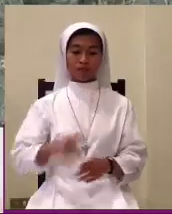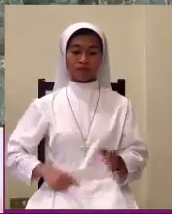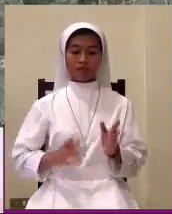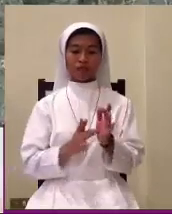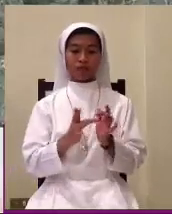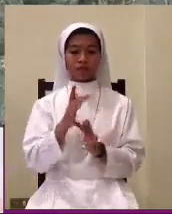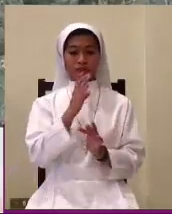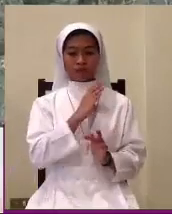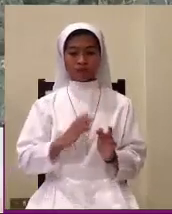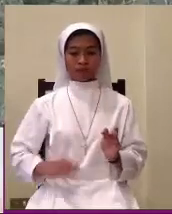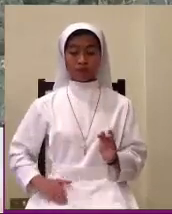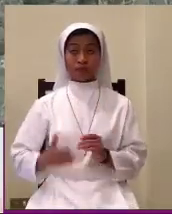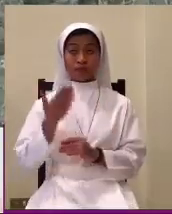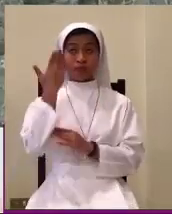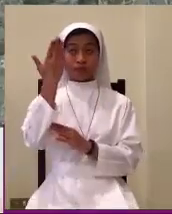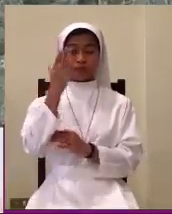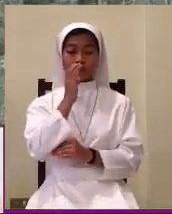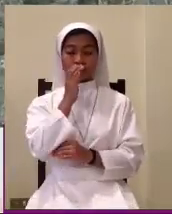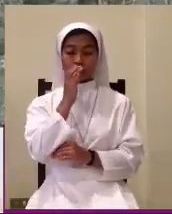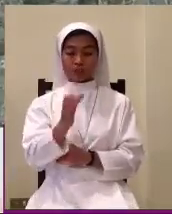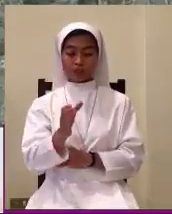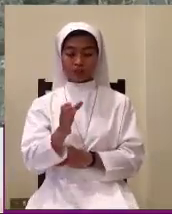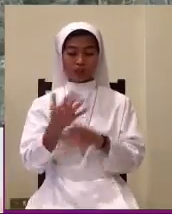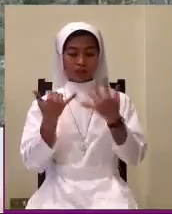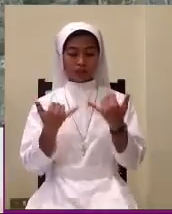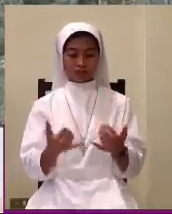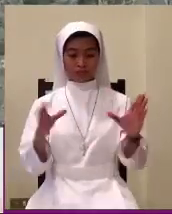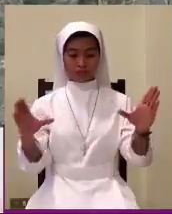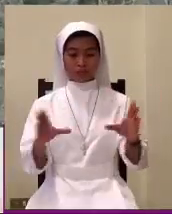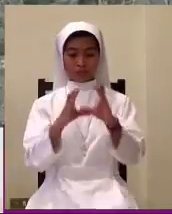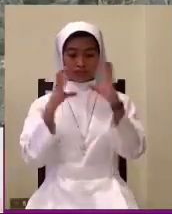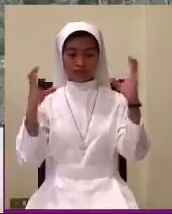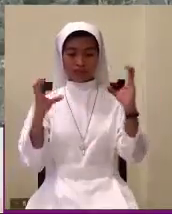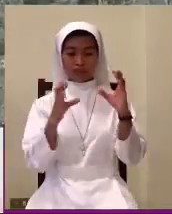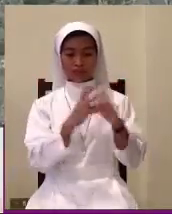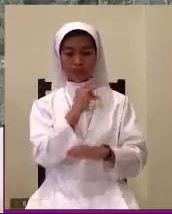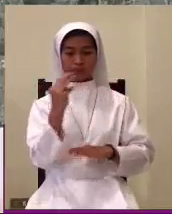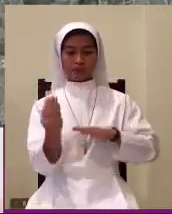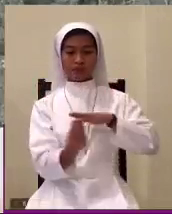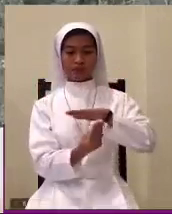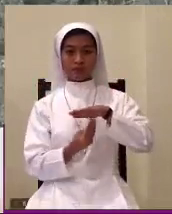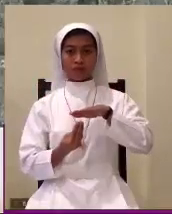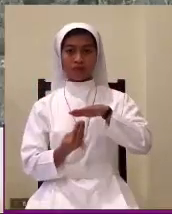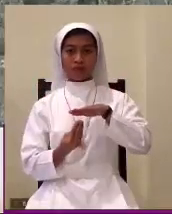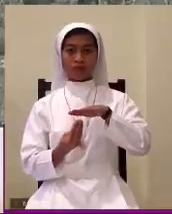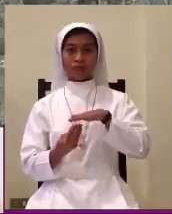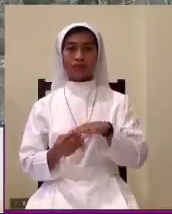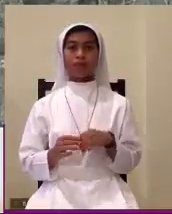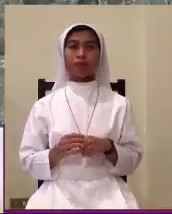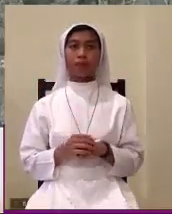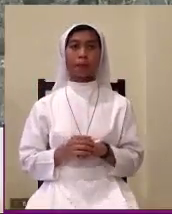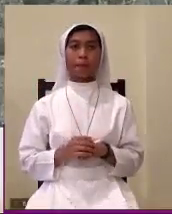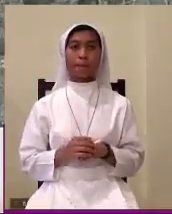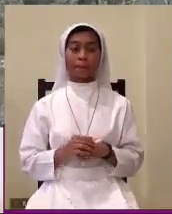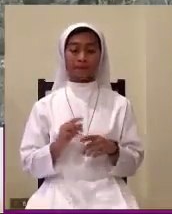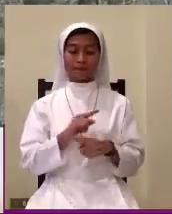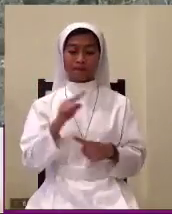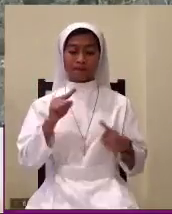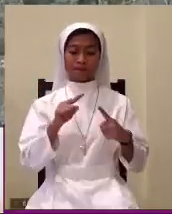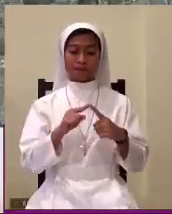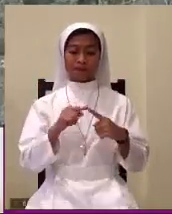whose command we celebrate these mysteries. For on the night he was